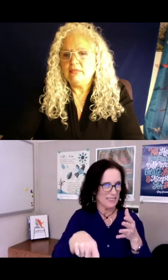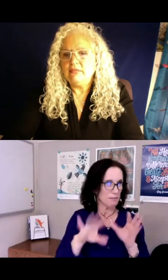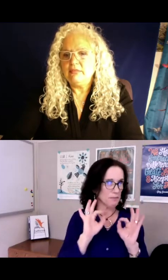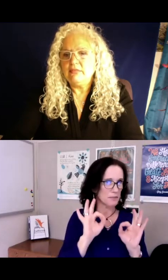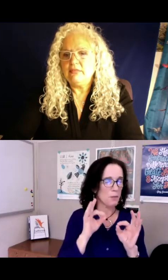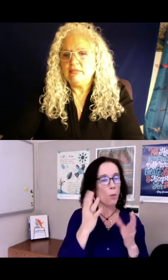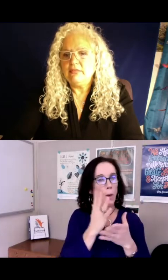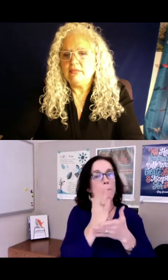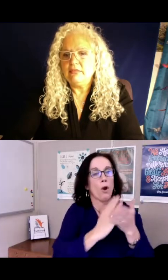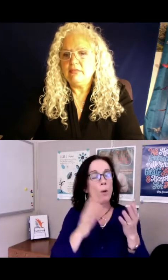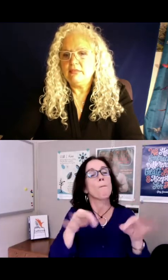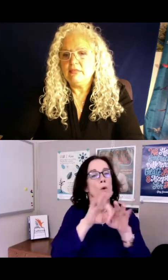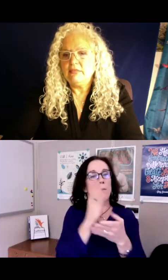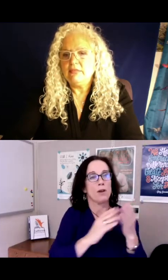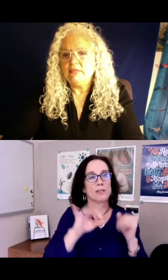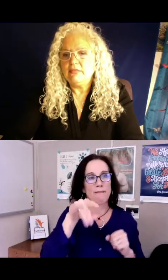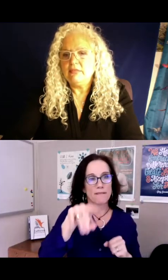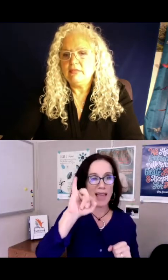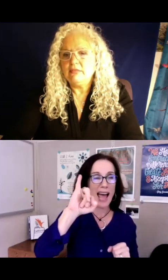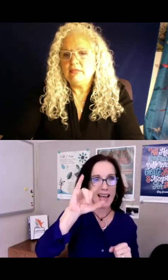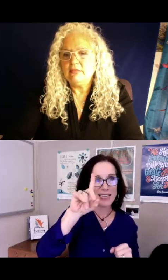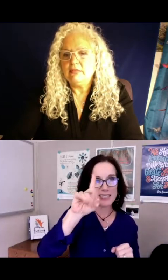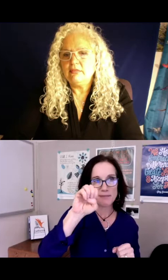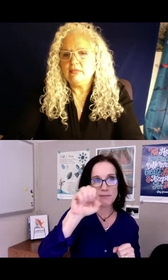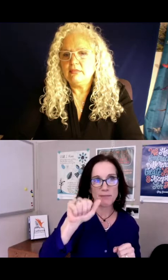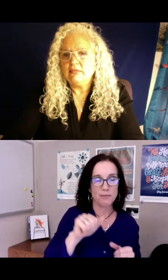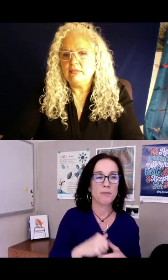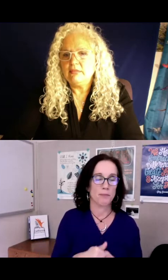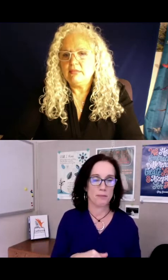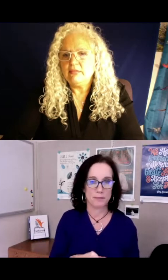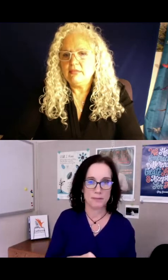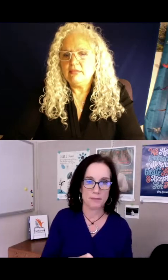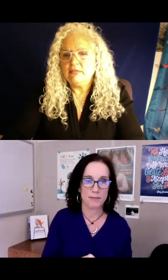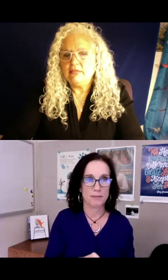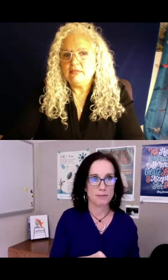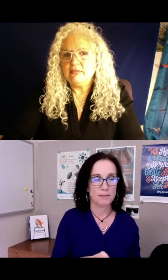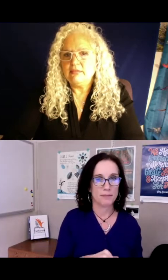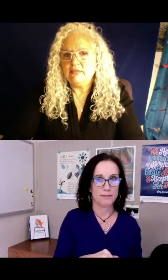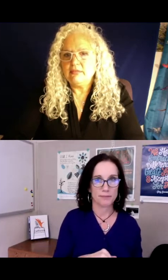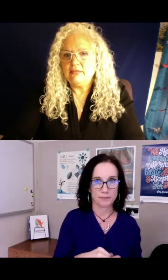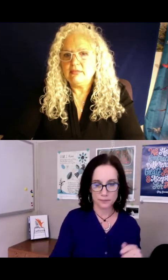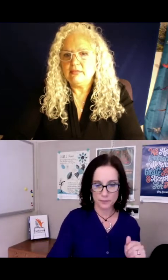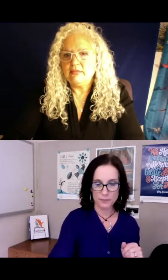cover some of these now, the most important parts of the IDEA.